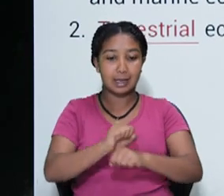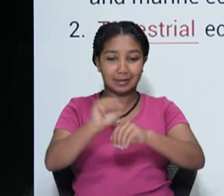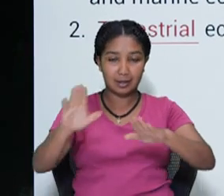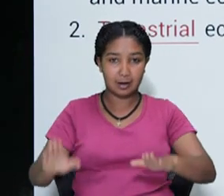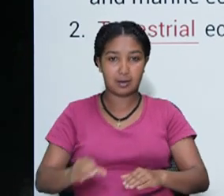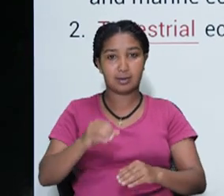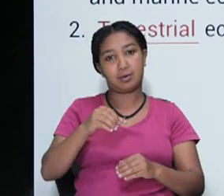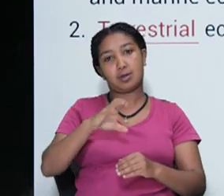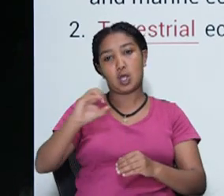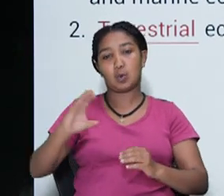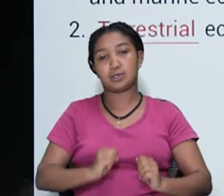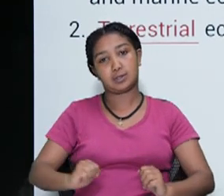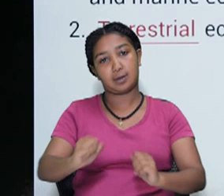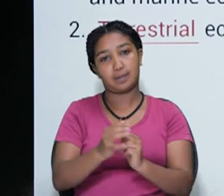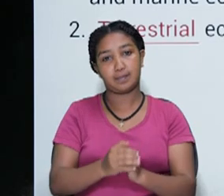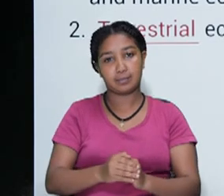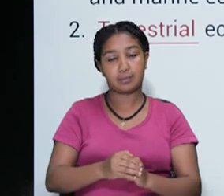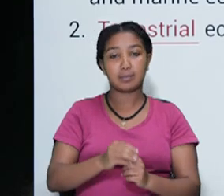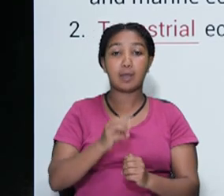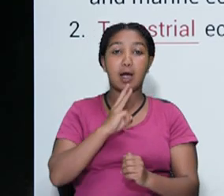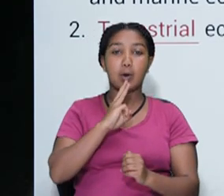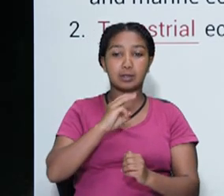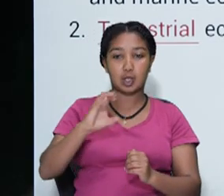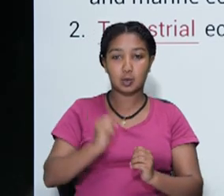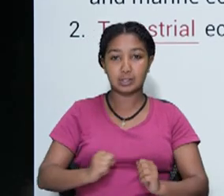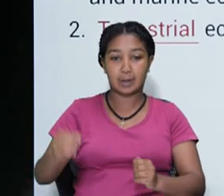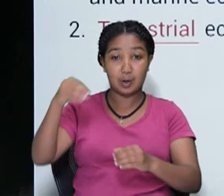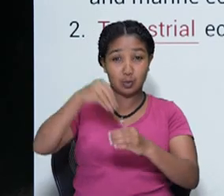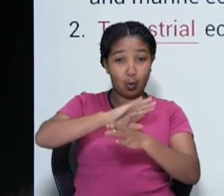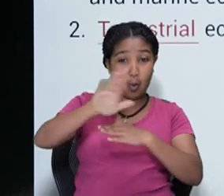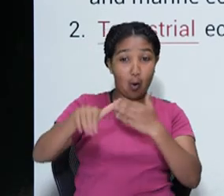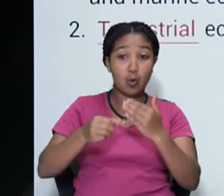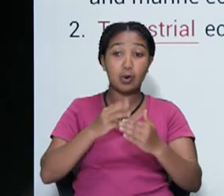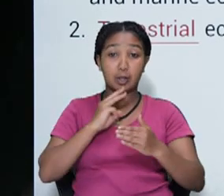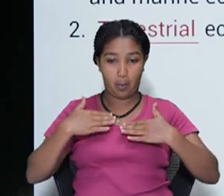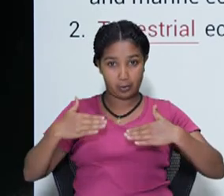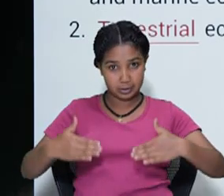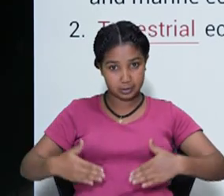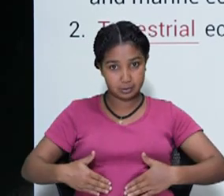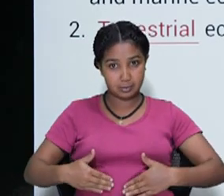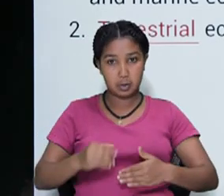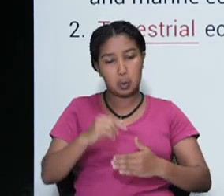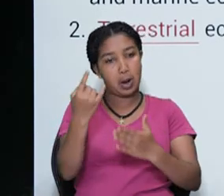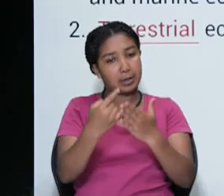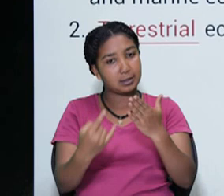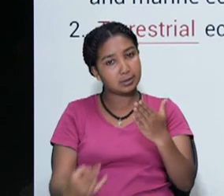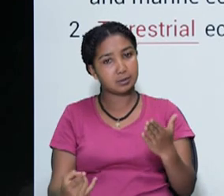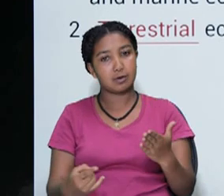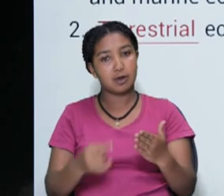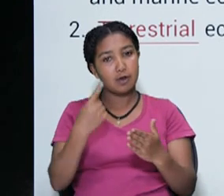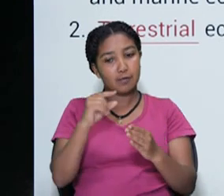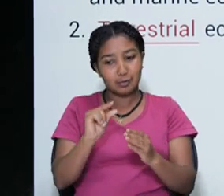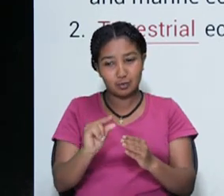terrestrial ecosystem. Aquatic ecosystem includes all water bodies. You can list